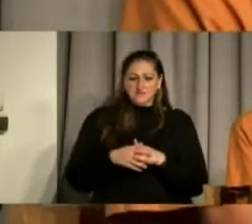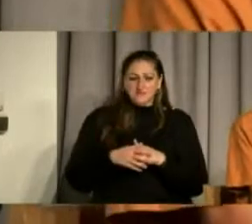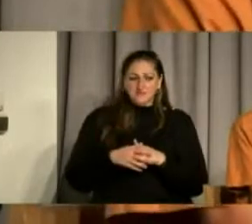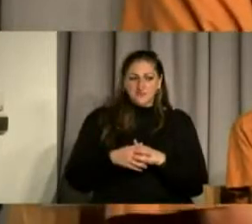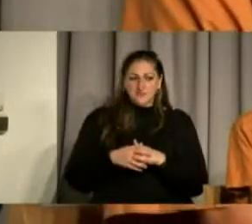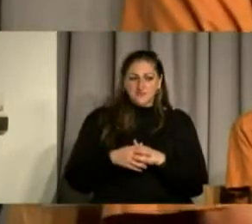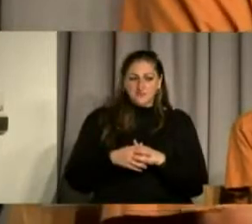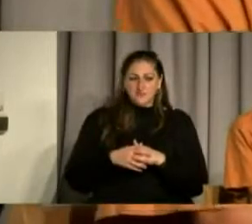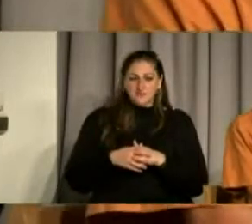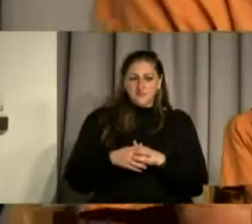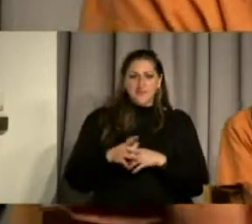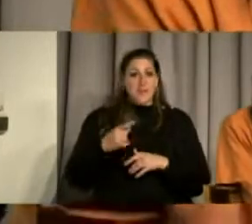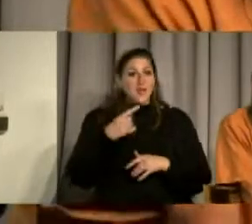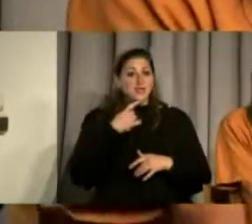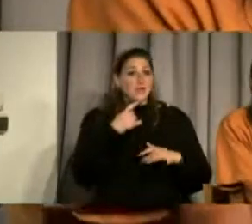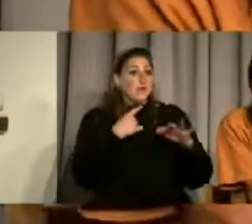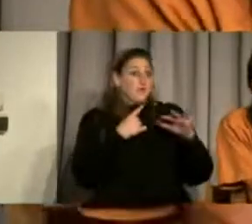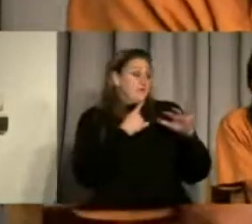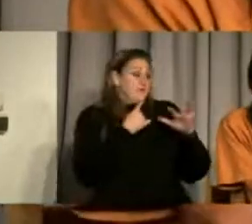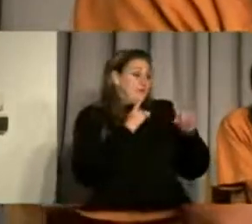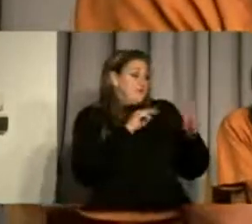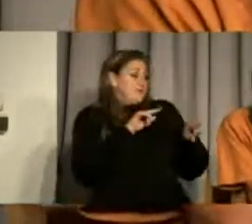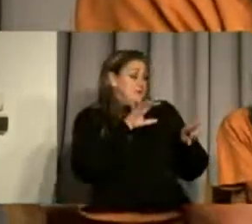Yes, I've suffered.